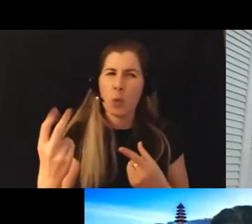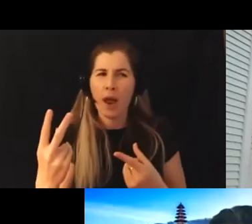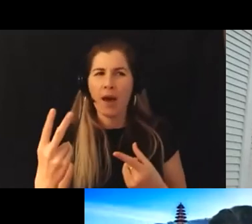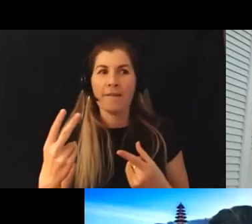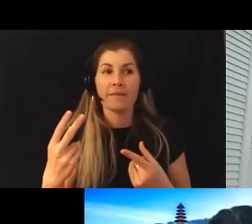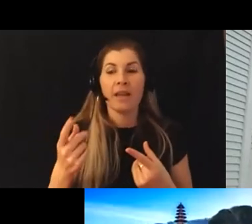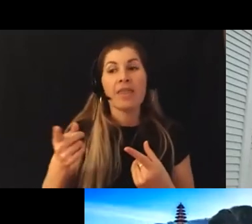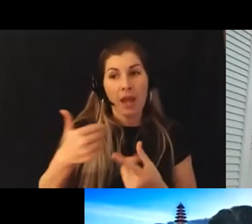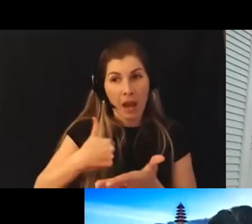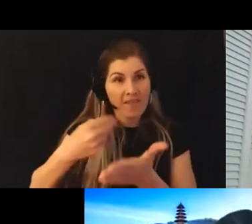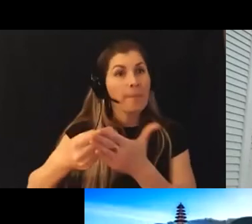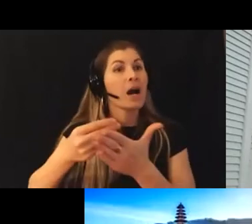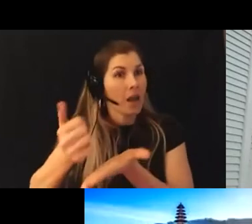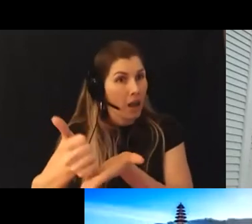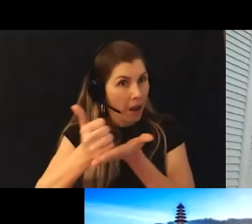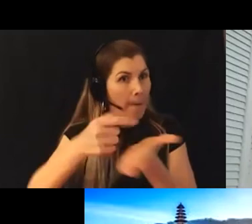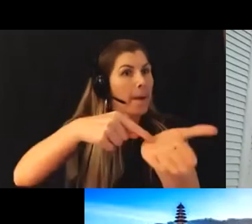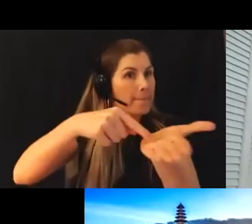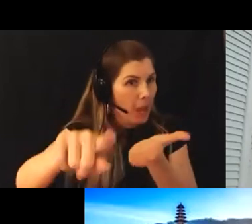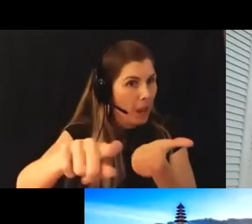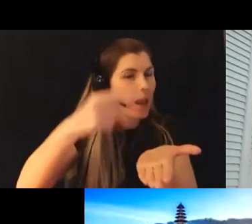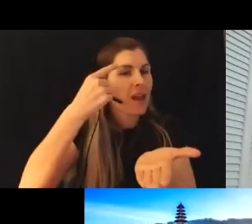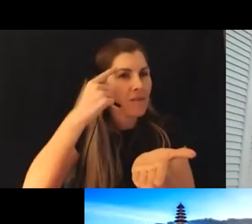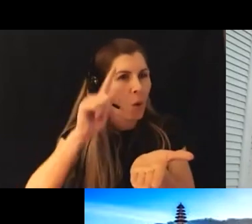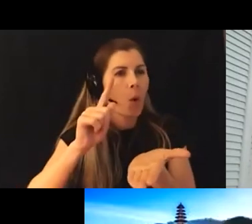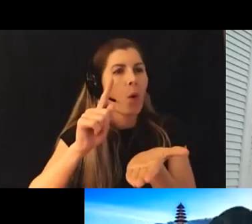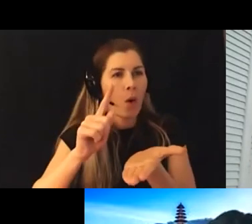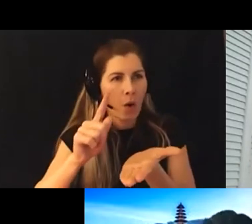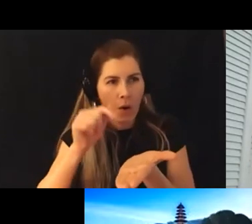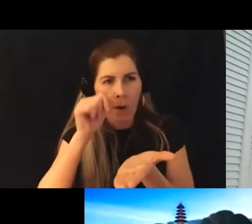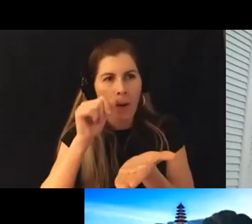there's funding to help pay for some of those residencies. And also the